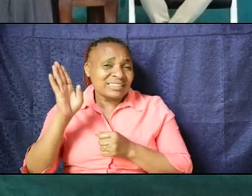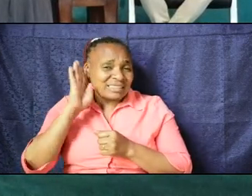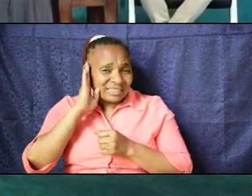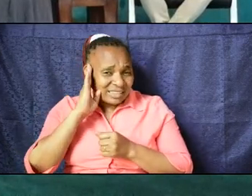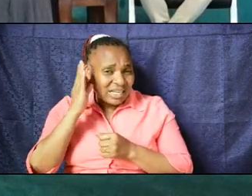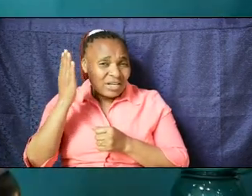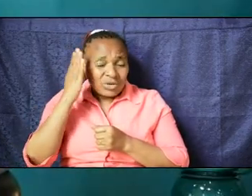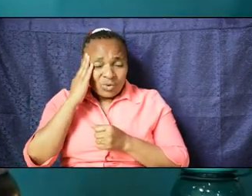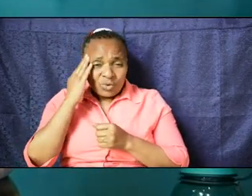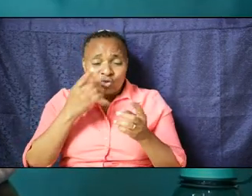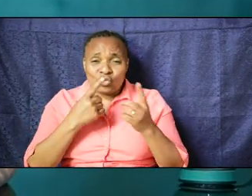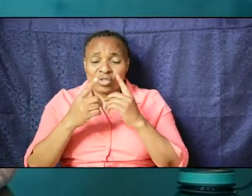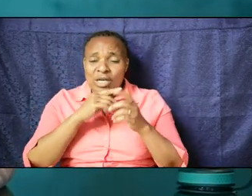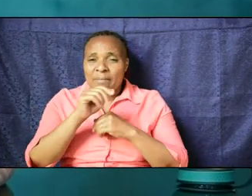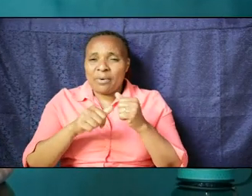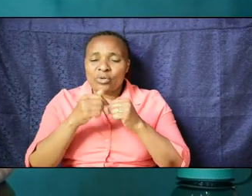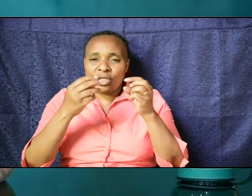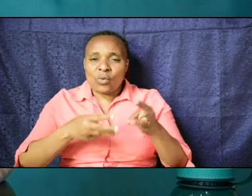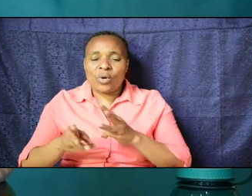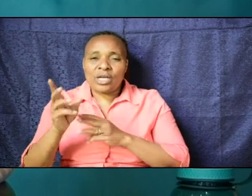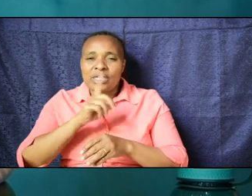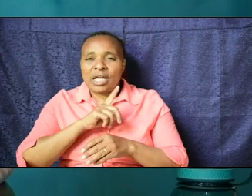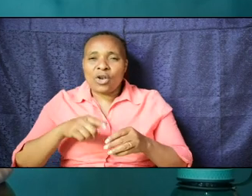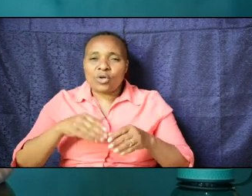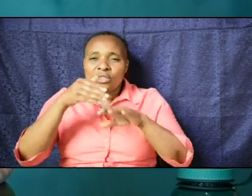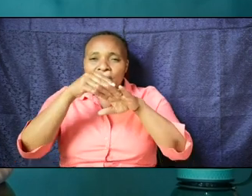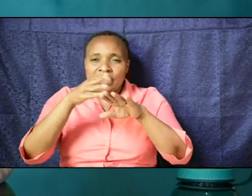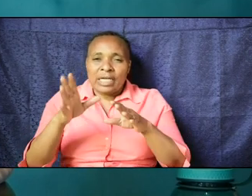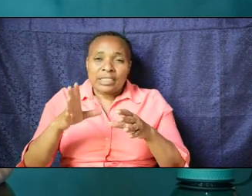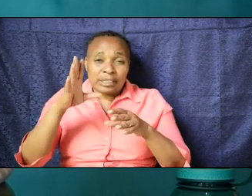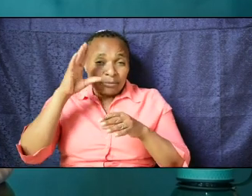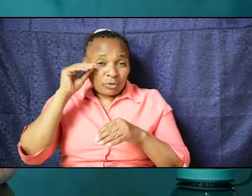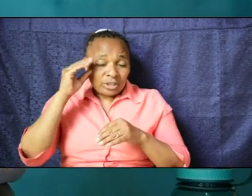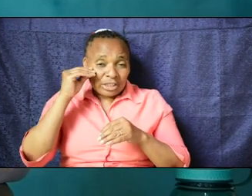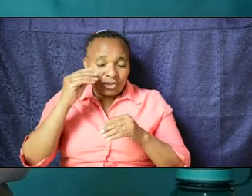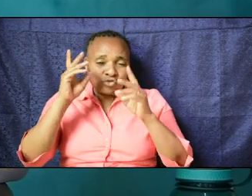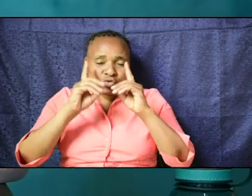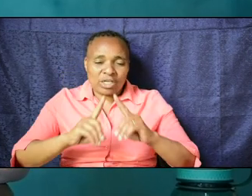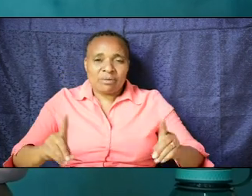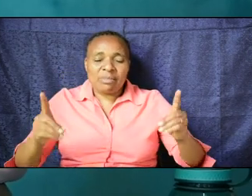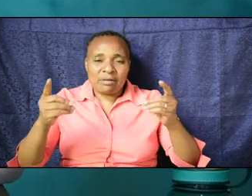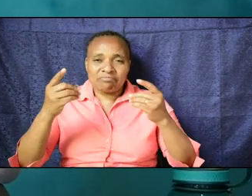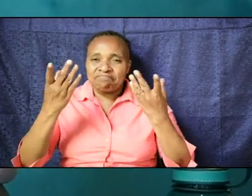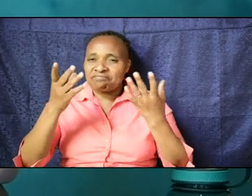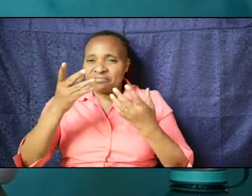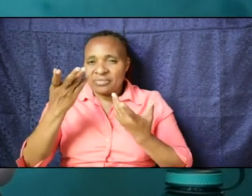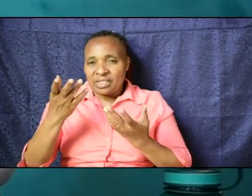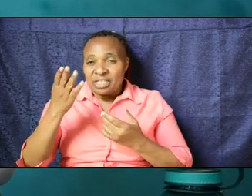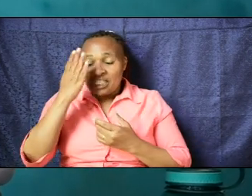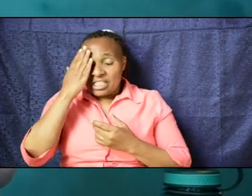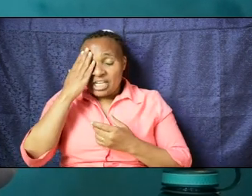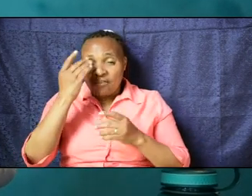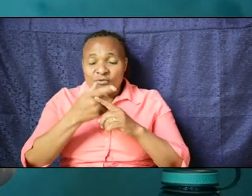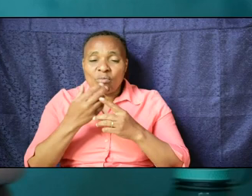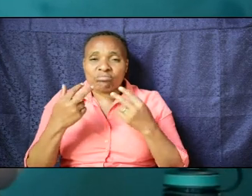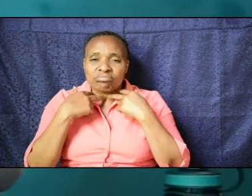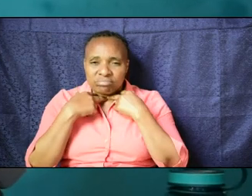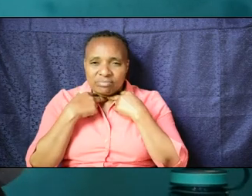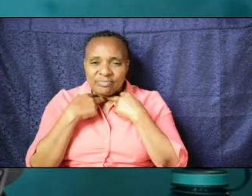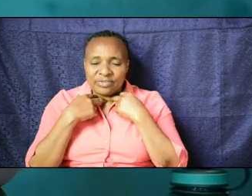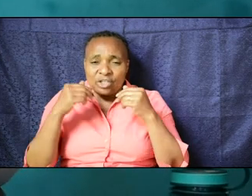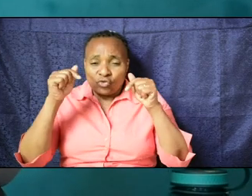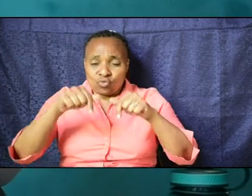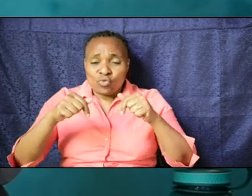know, talking about the way the Lord sent Moses to deliver the Israelites from captivity. Now, in our lesson today, we're going to touch